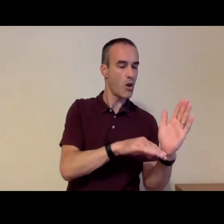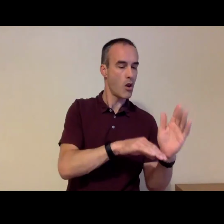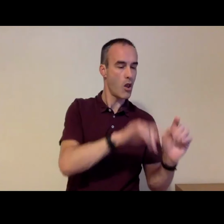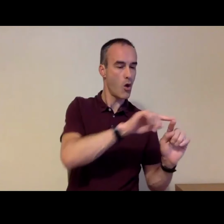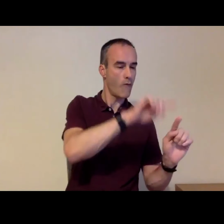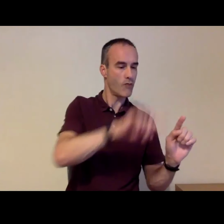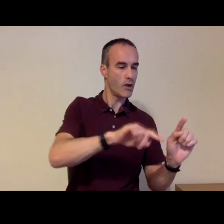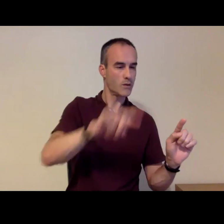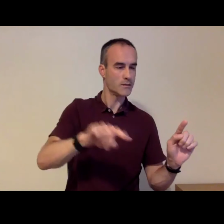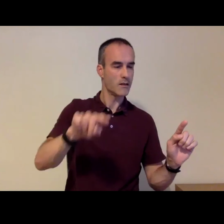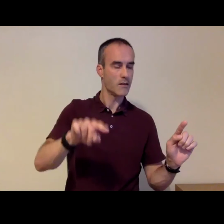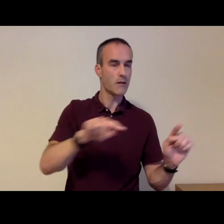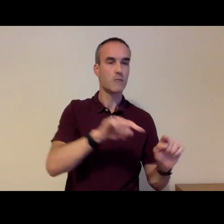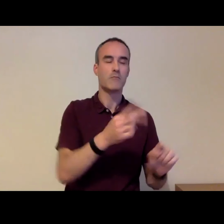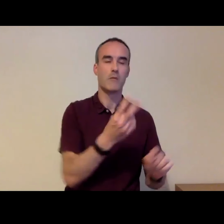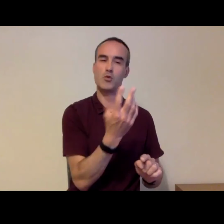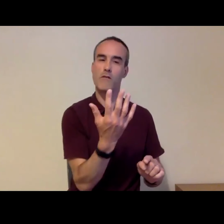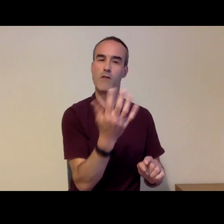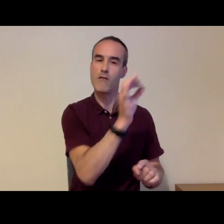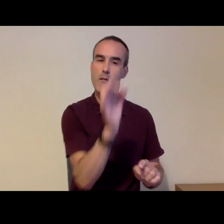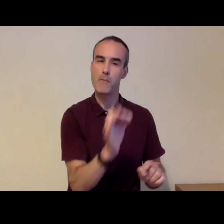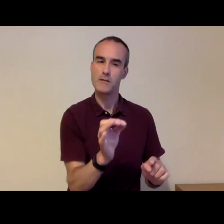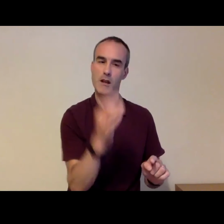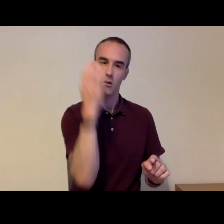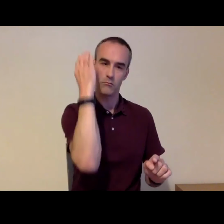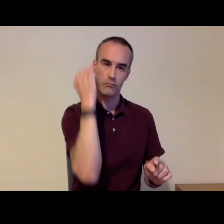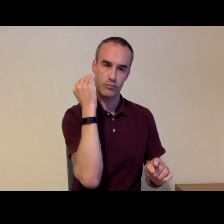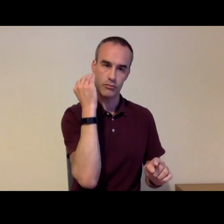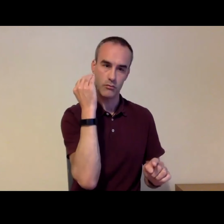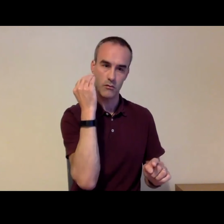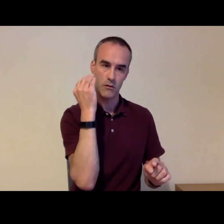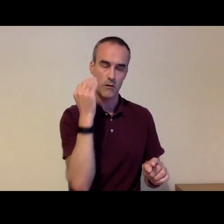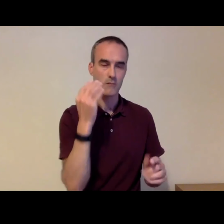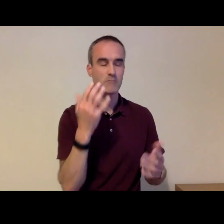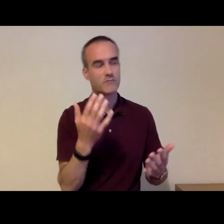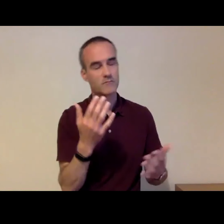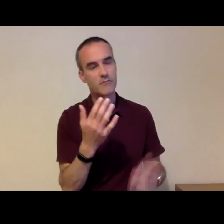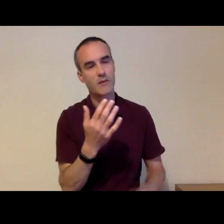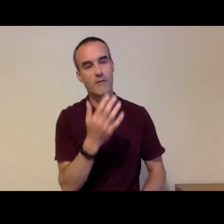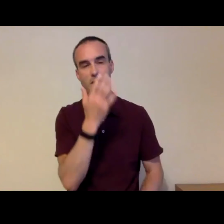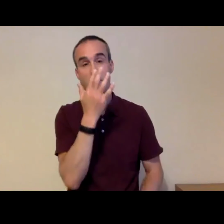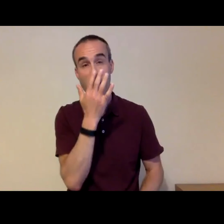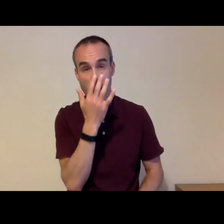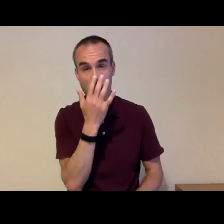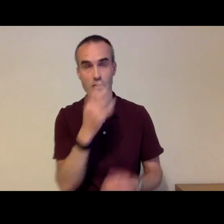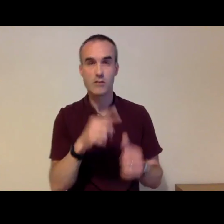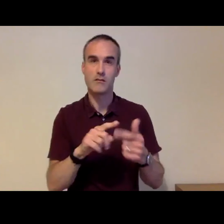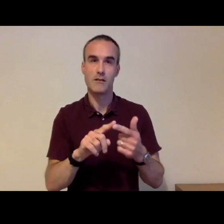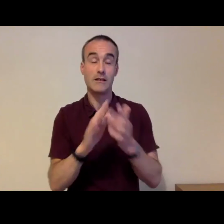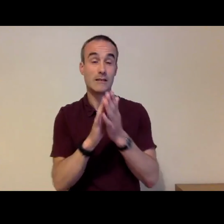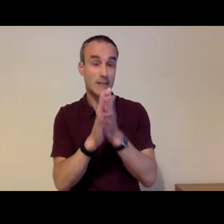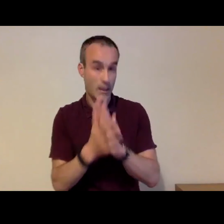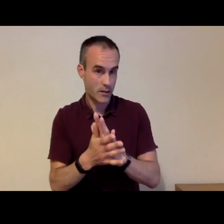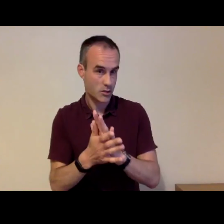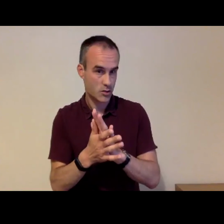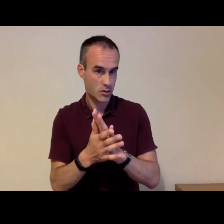loss. And with age and damage, noise-induced damage, what have you, that